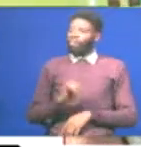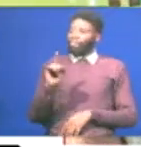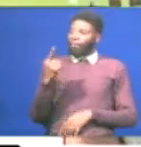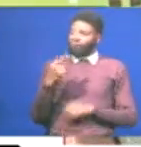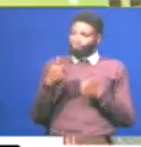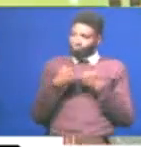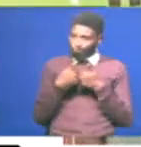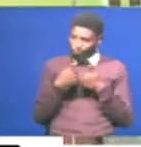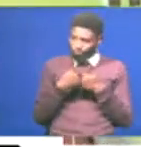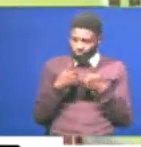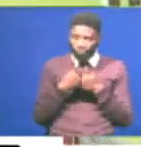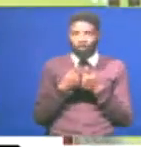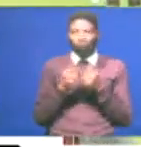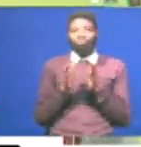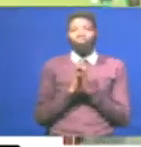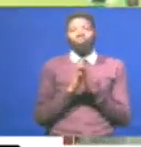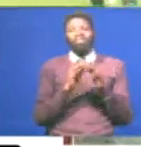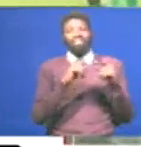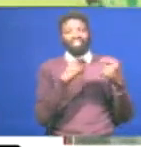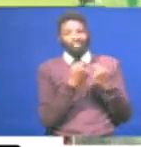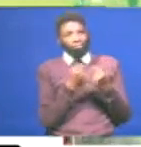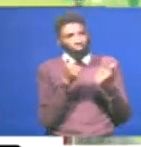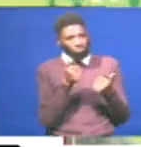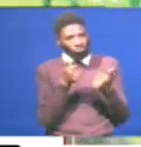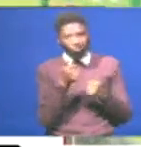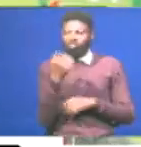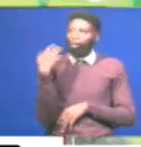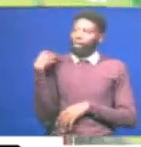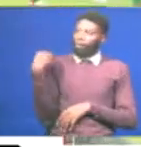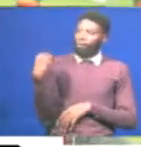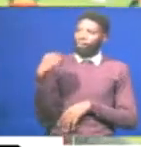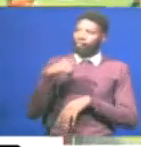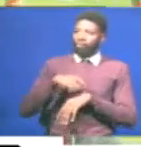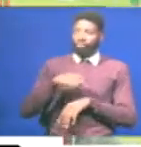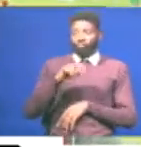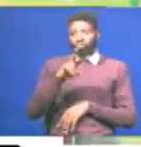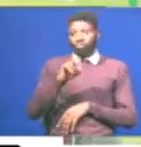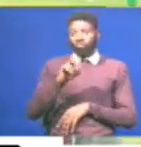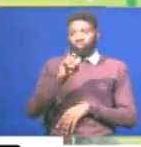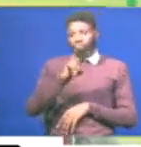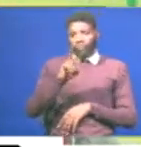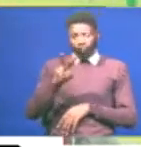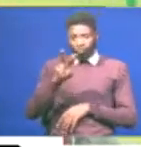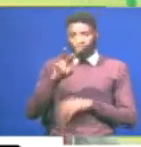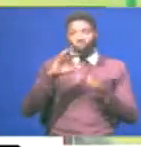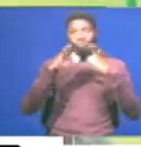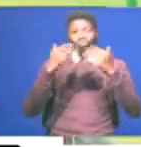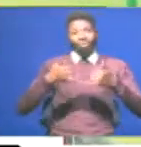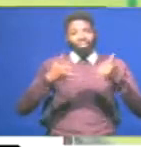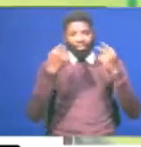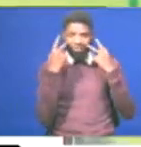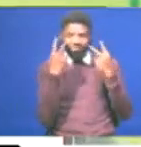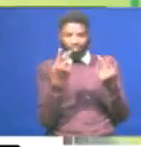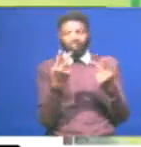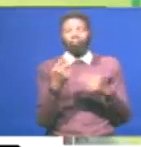against also a good opponent just recently in the 2022 FIFA World Cup. So it's a good test, you know,